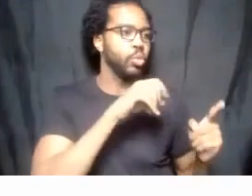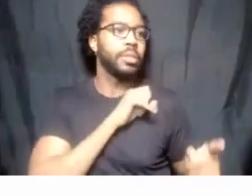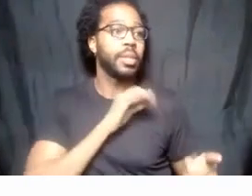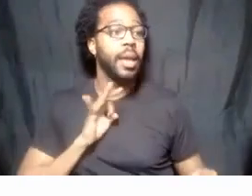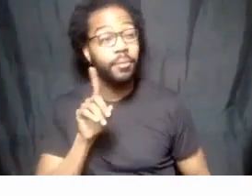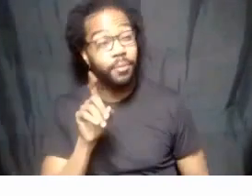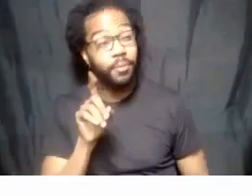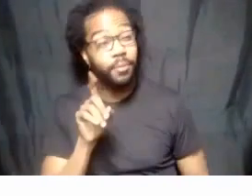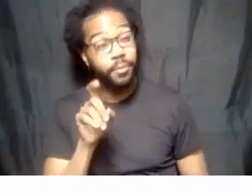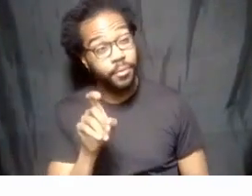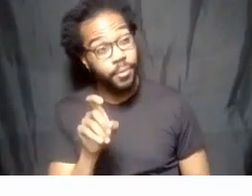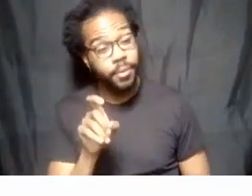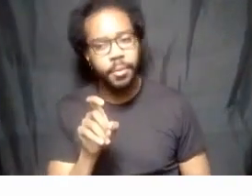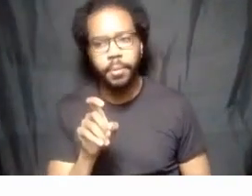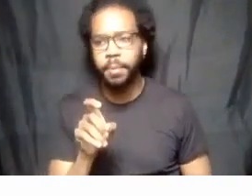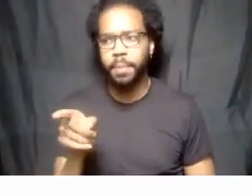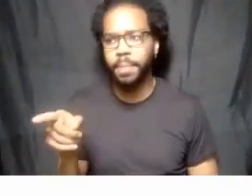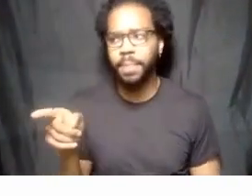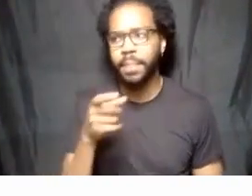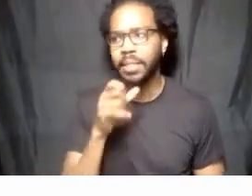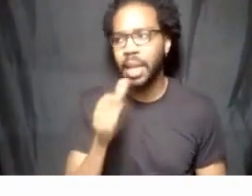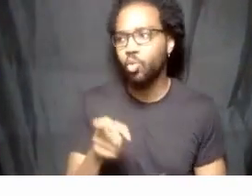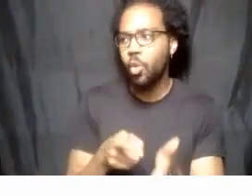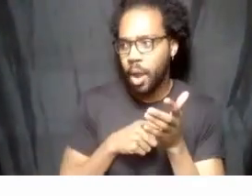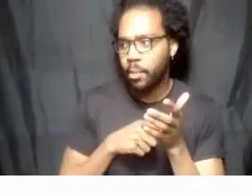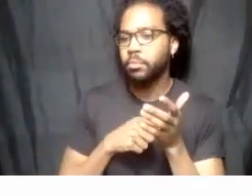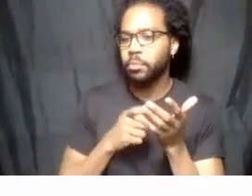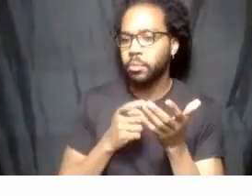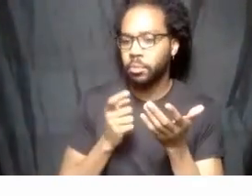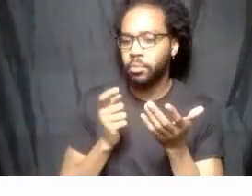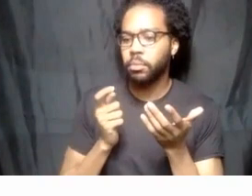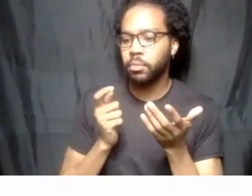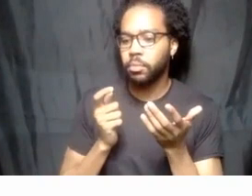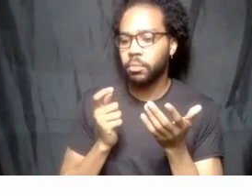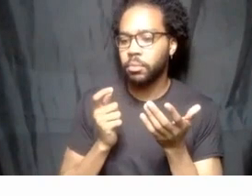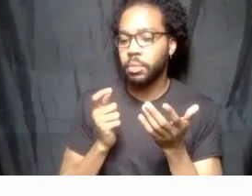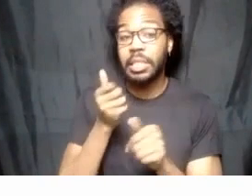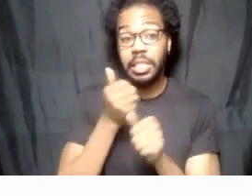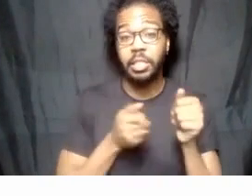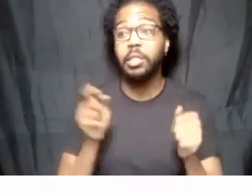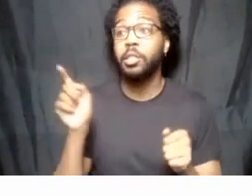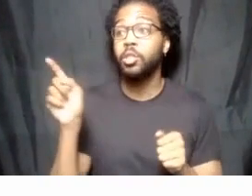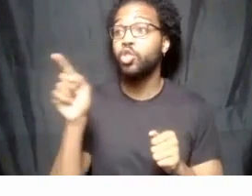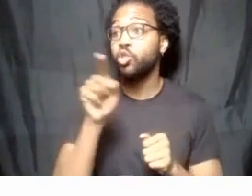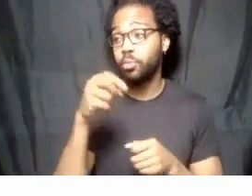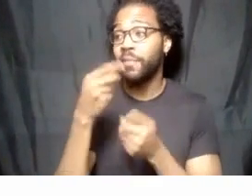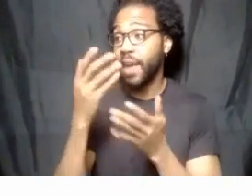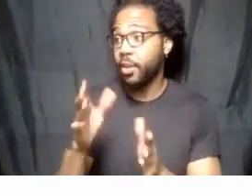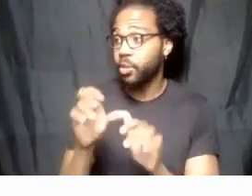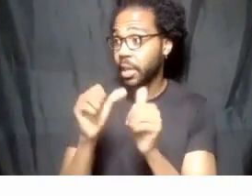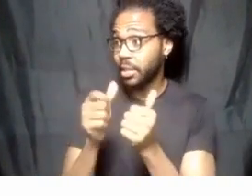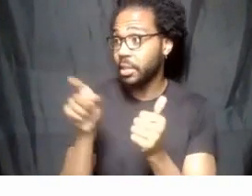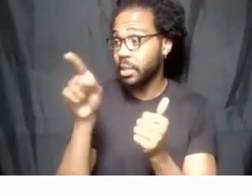That isn't a requirement that we have put in place for the providers. Each of the provider agencies